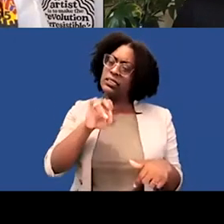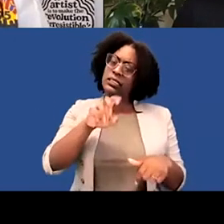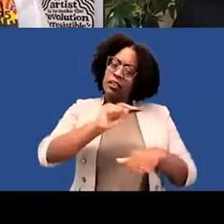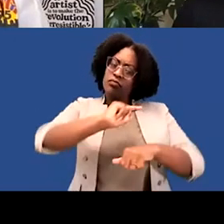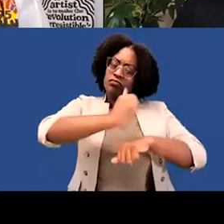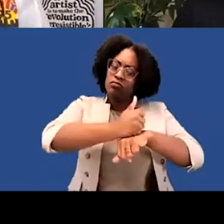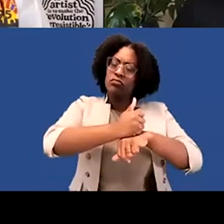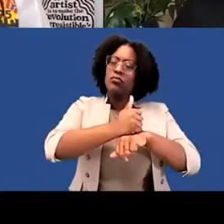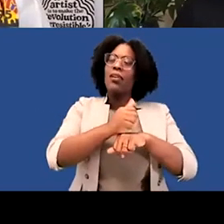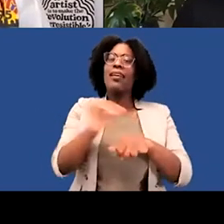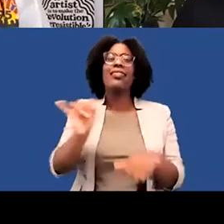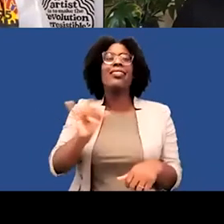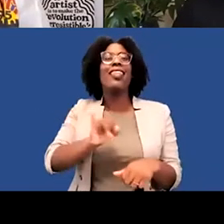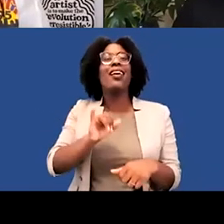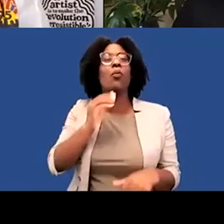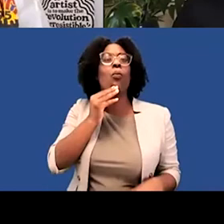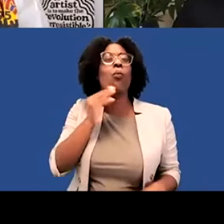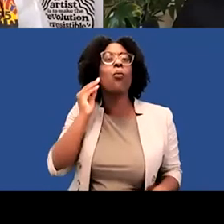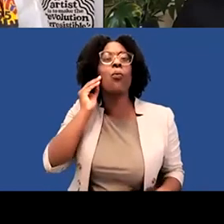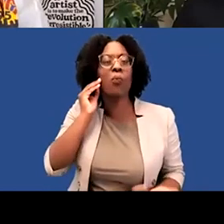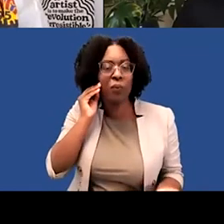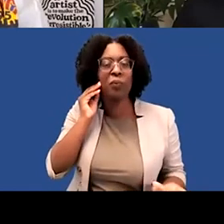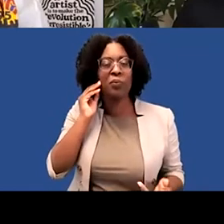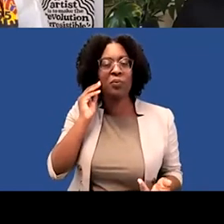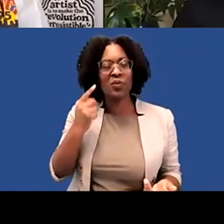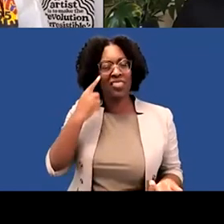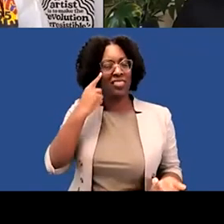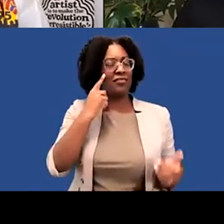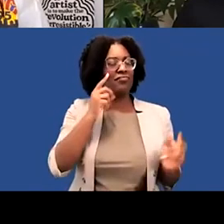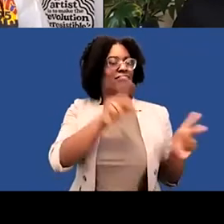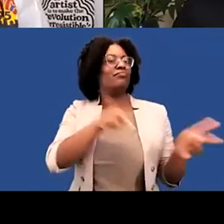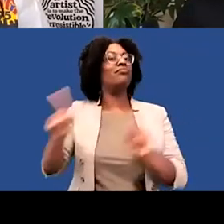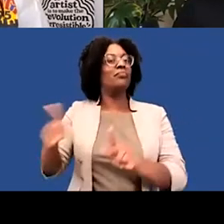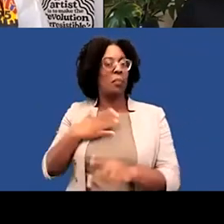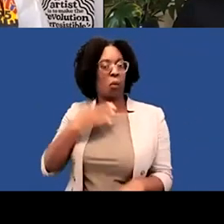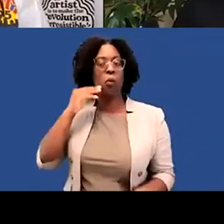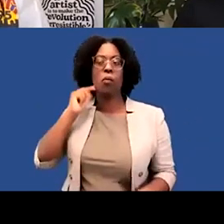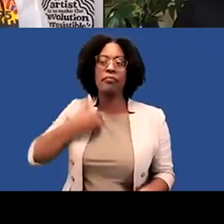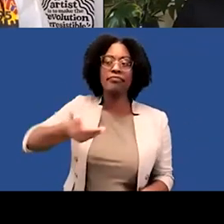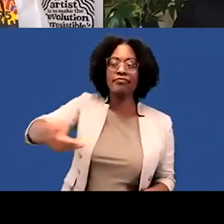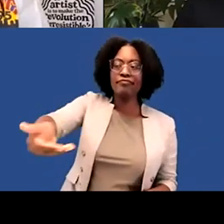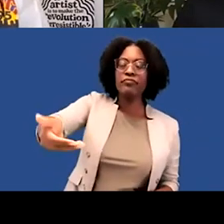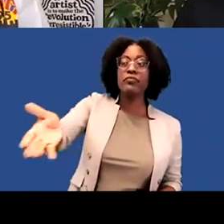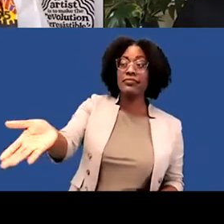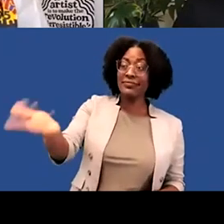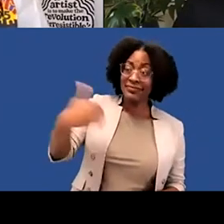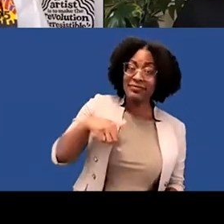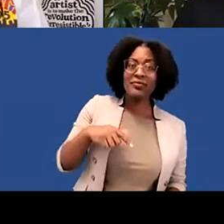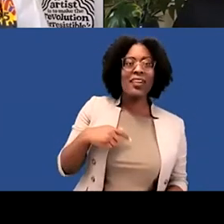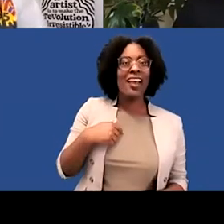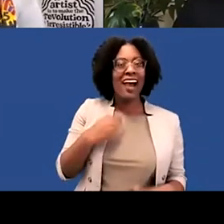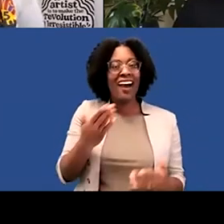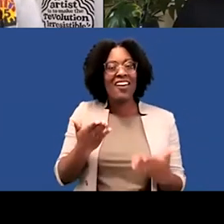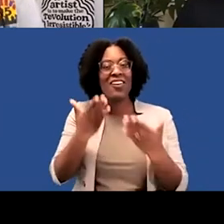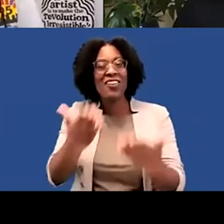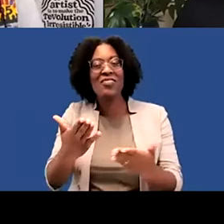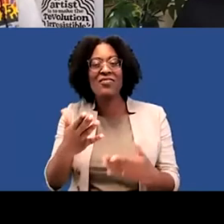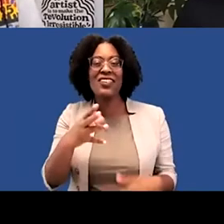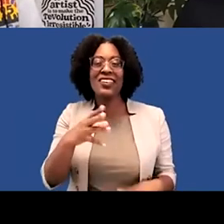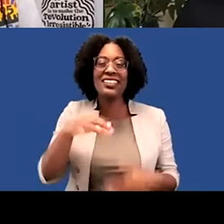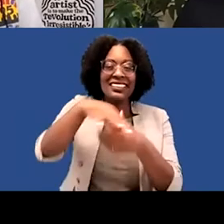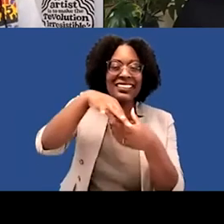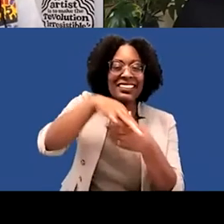invite people into my house? I want them to sit down. I want them to take off your coat. Here's tea, here's water. Like thinking about the making